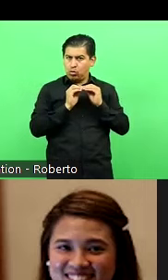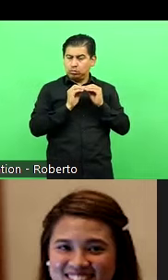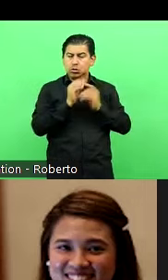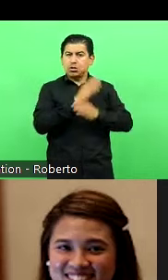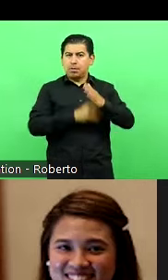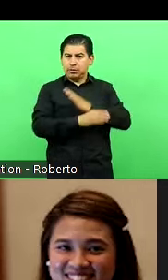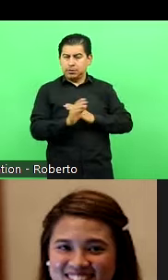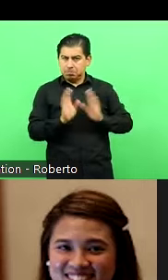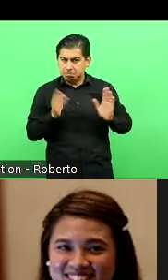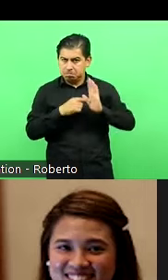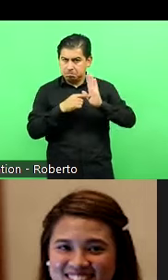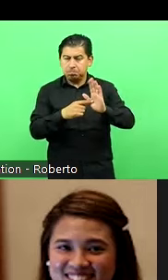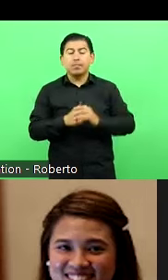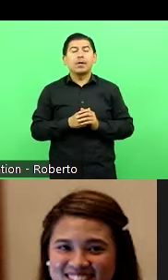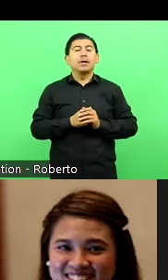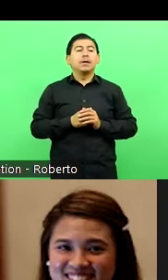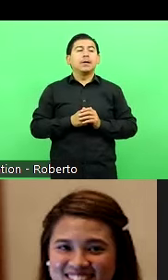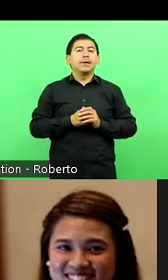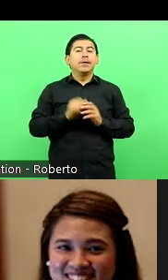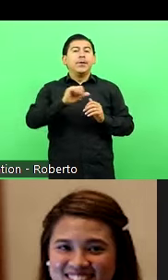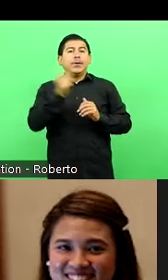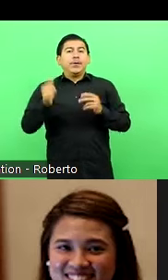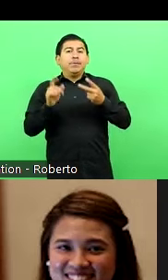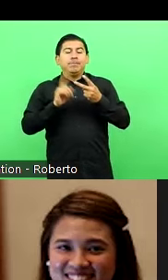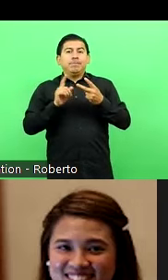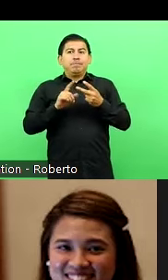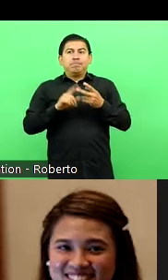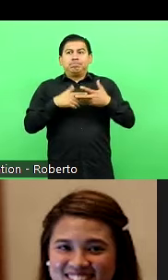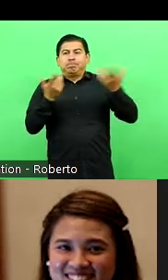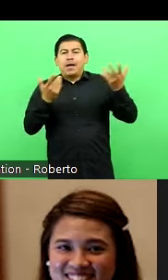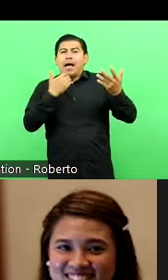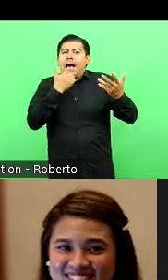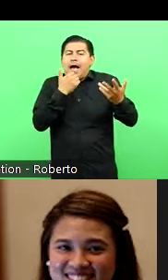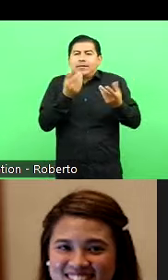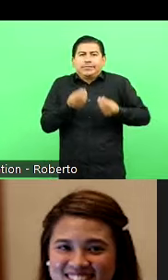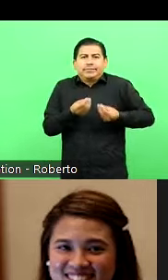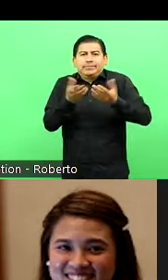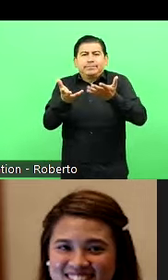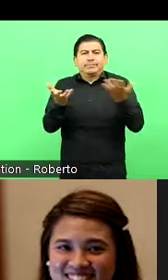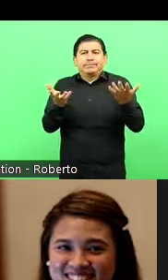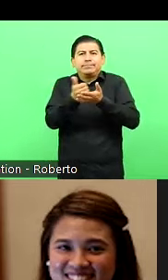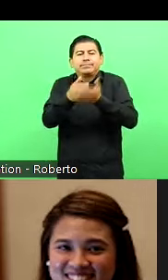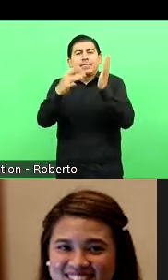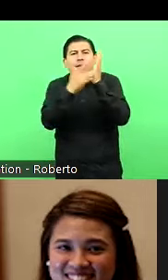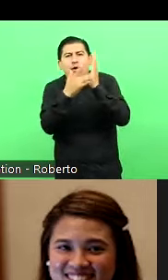um, trainings for carers or for the family of persons with